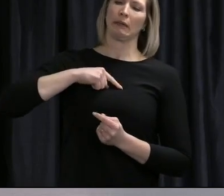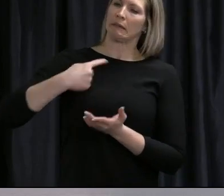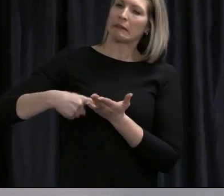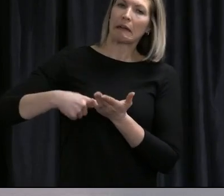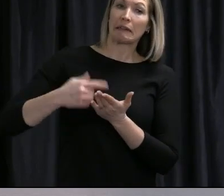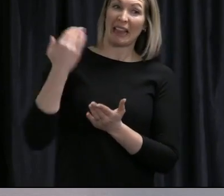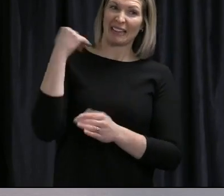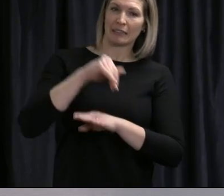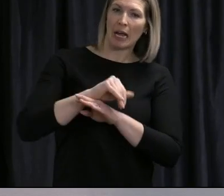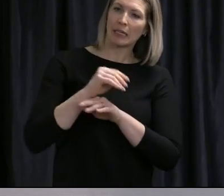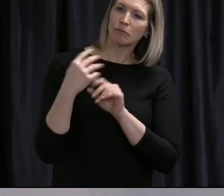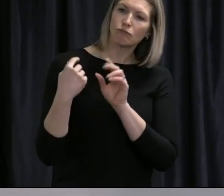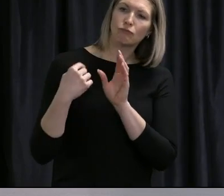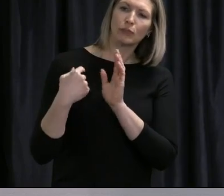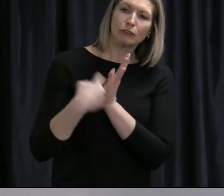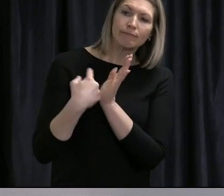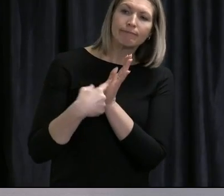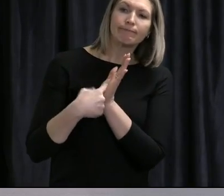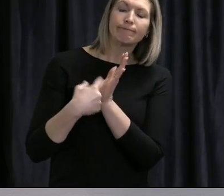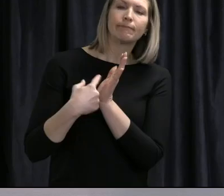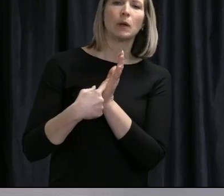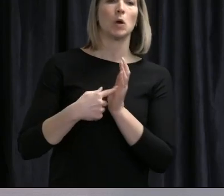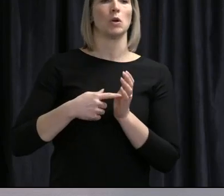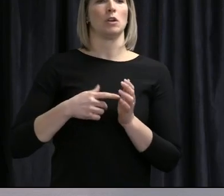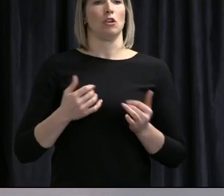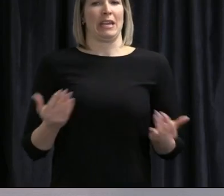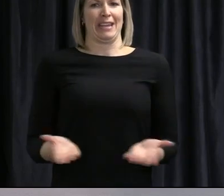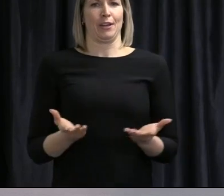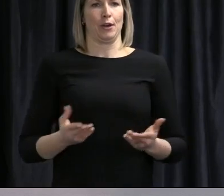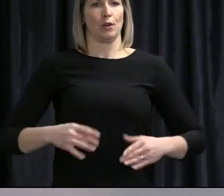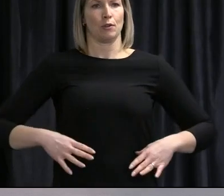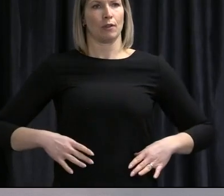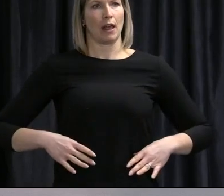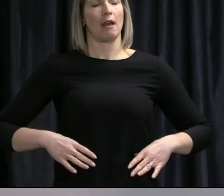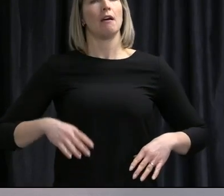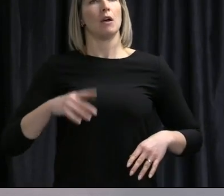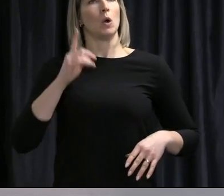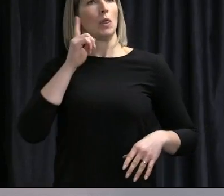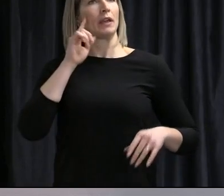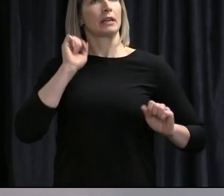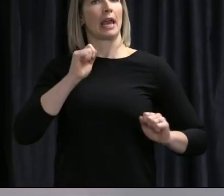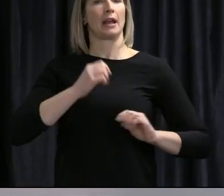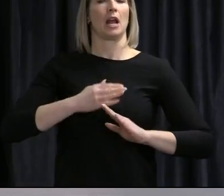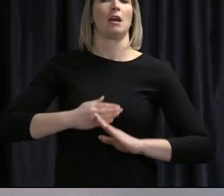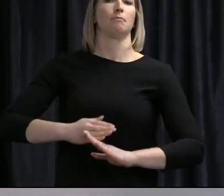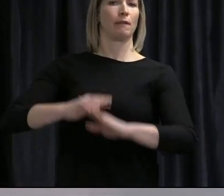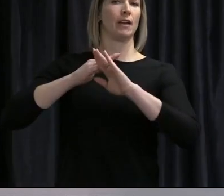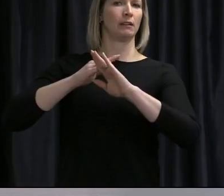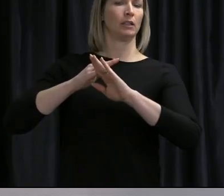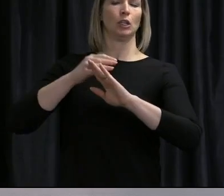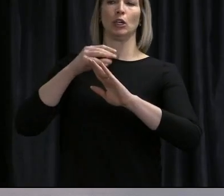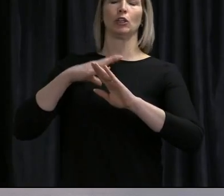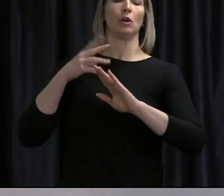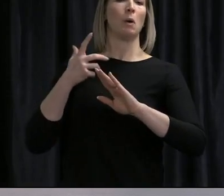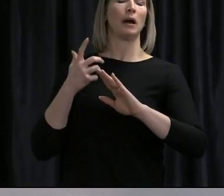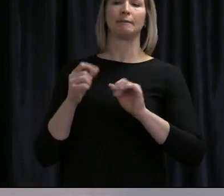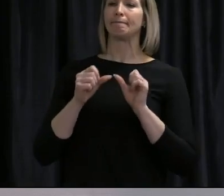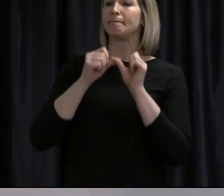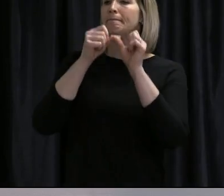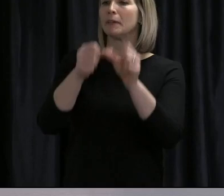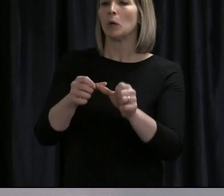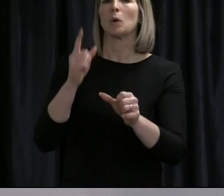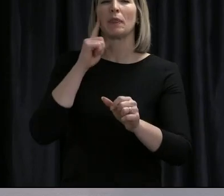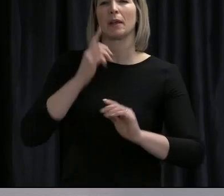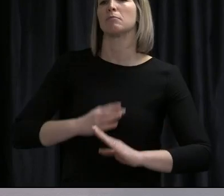early this morning, is we see ourselves in a position where we can be proactive and put necessary precautions in place and